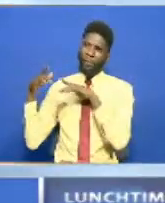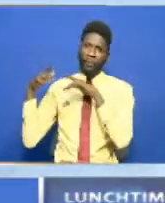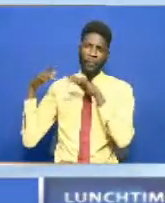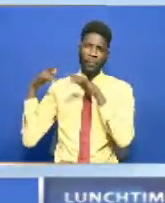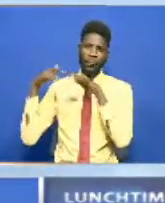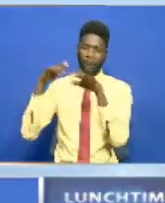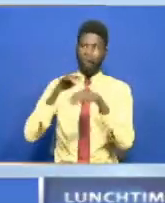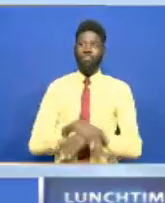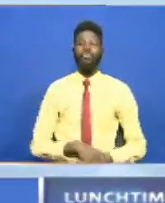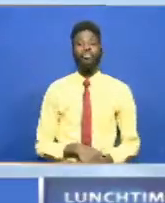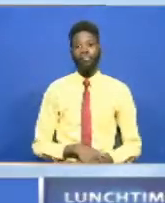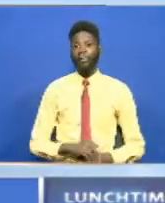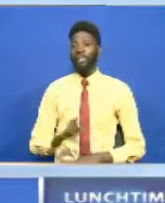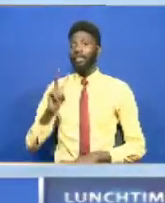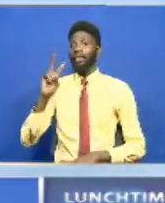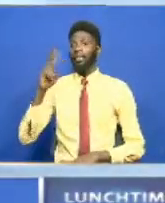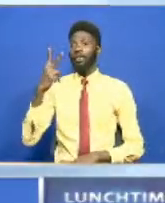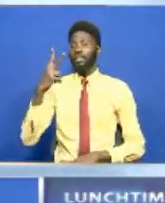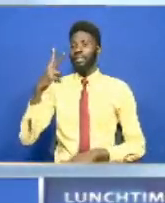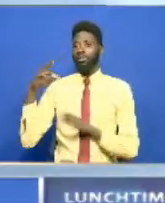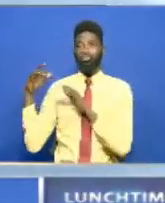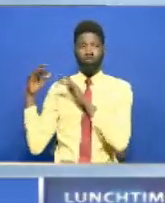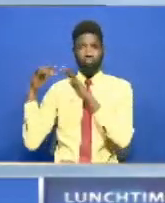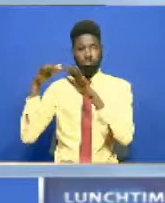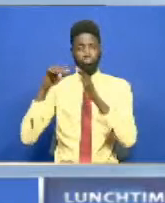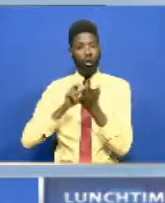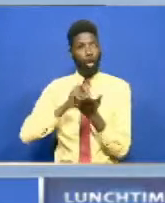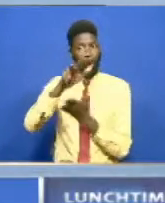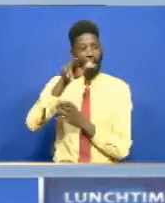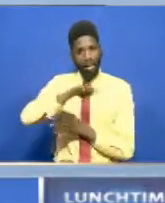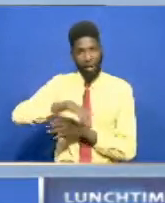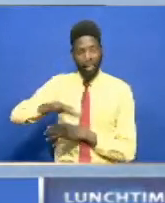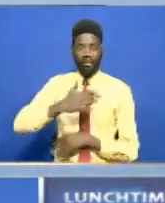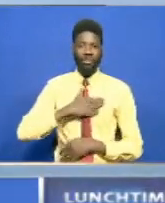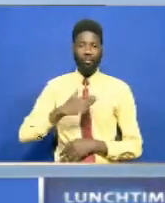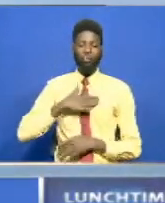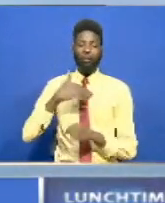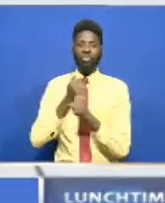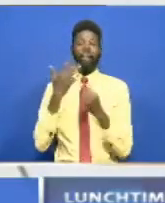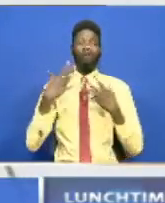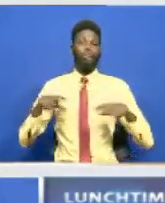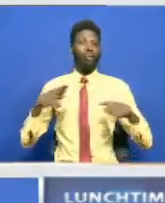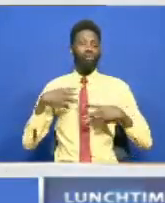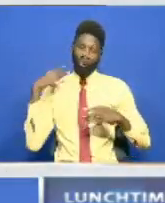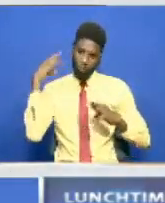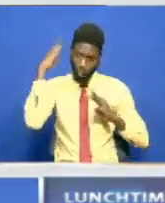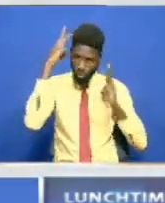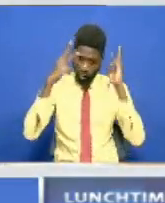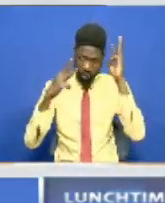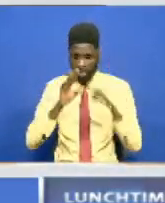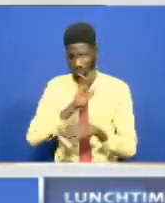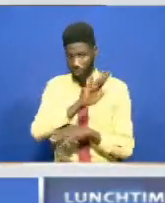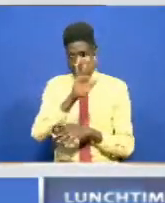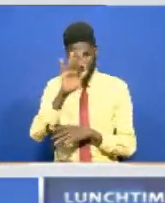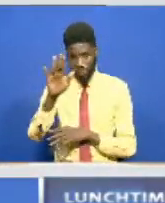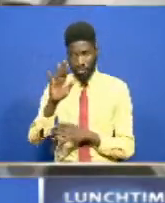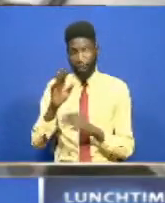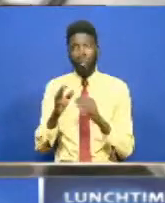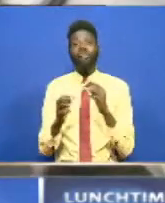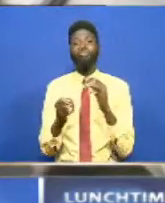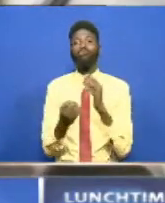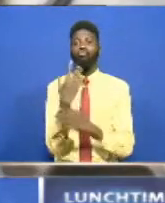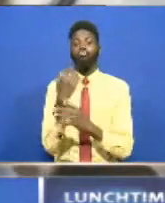The second wave of locusts in Samburu has caused panic among the residents who now say their crops are in the verge of